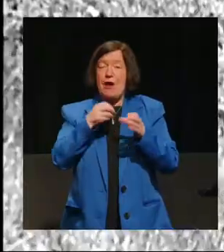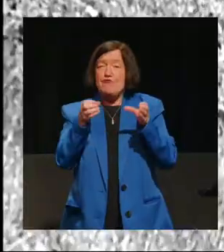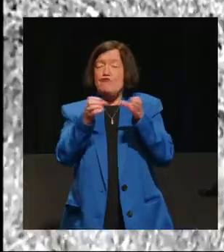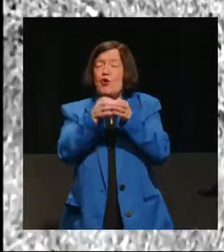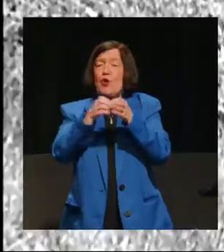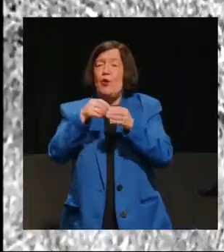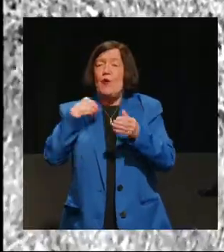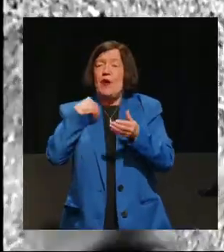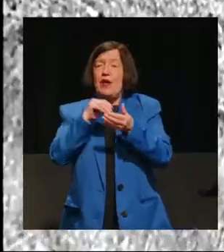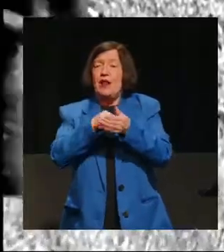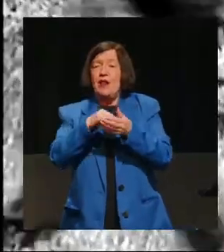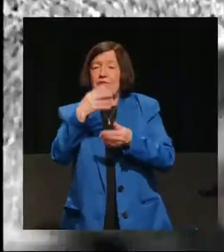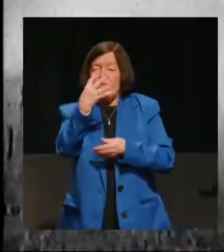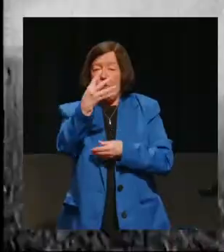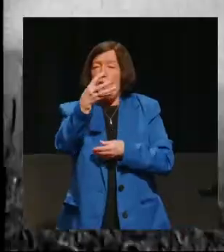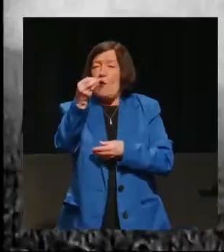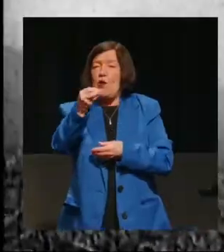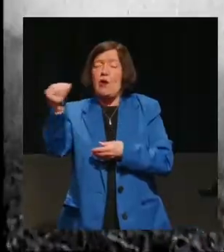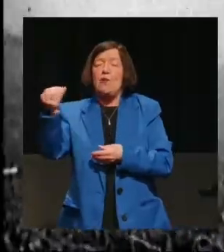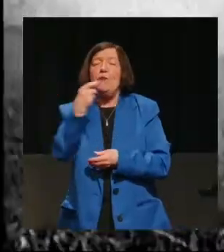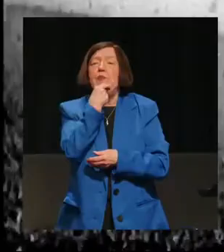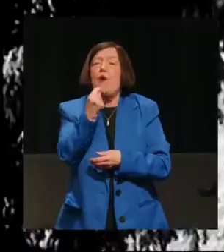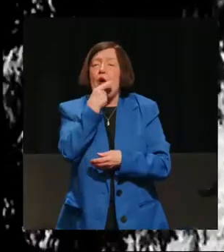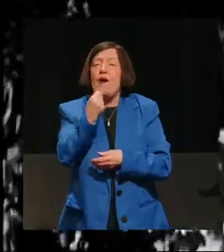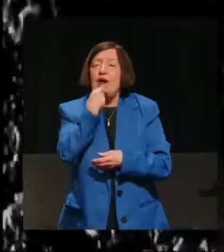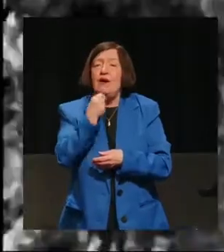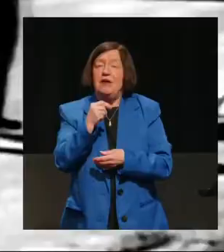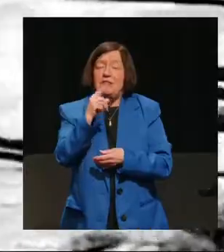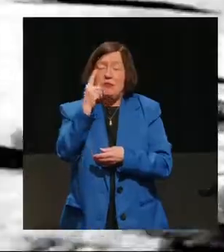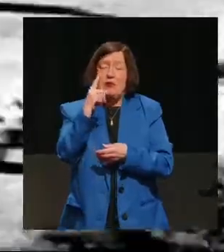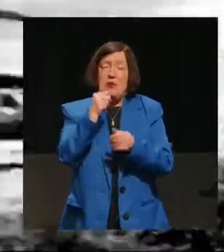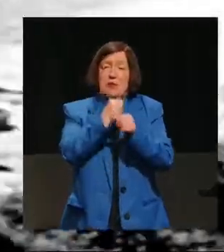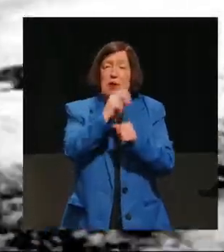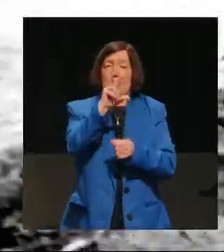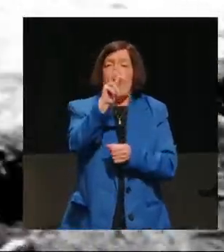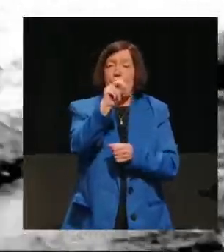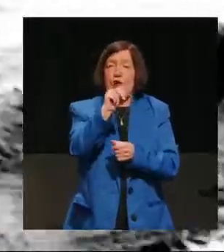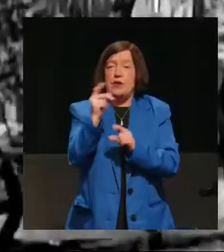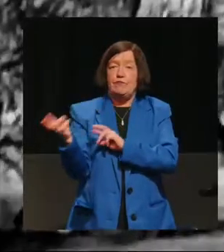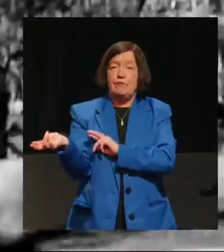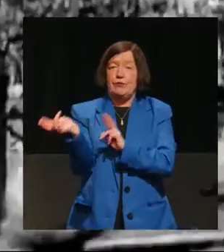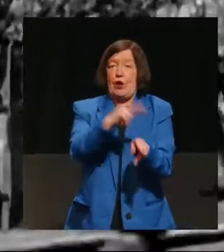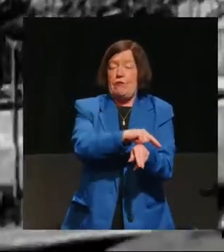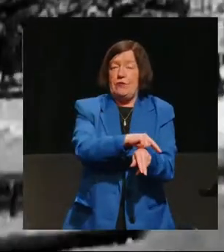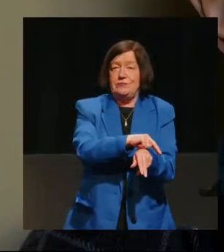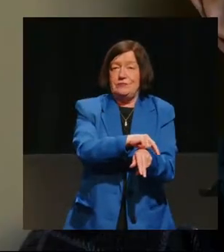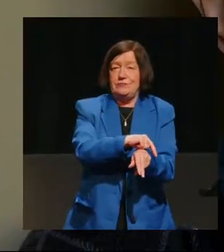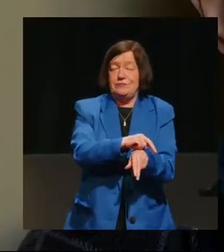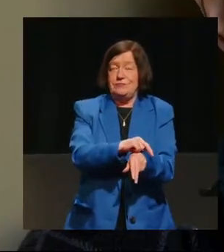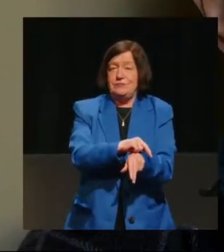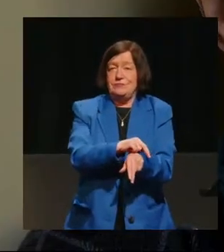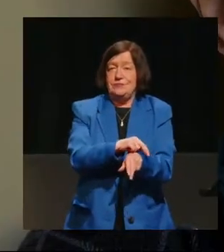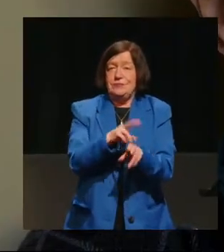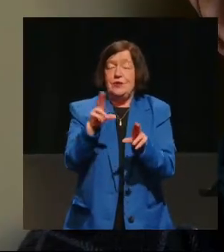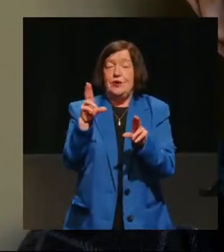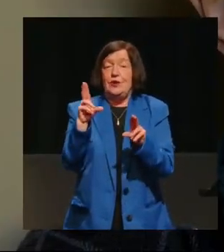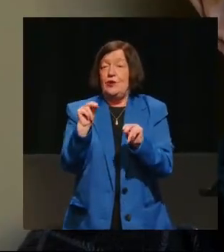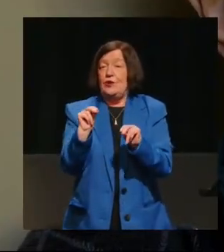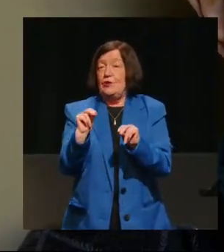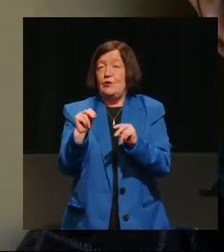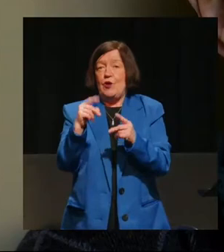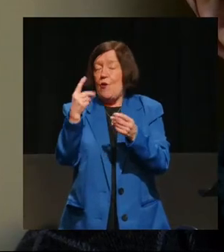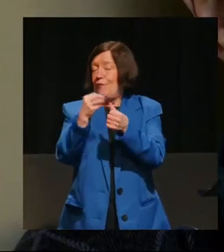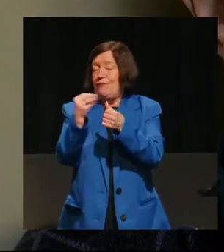had 400 boys, only about 30 came back. Nobody